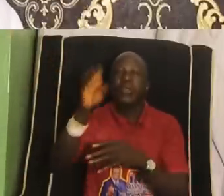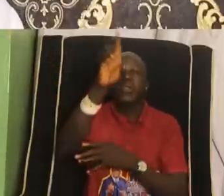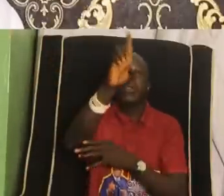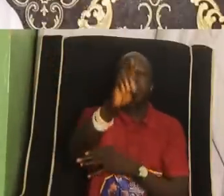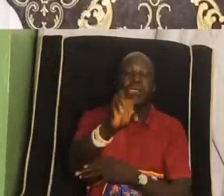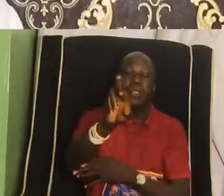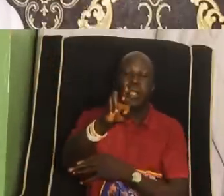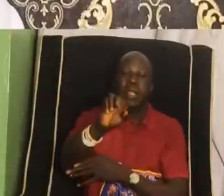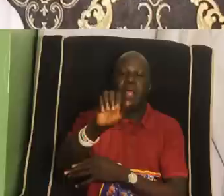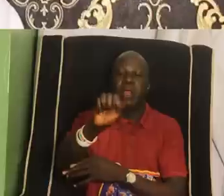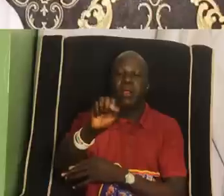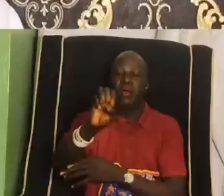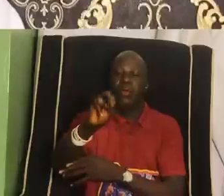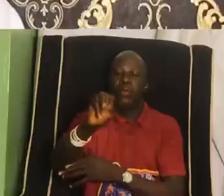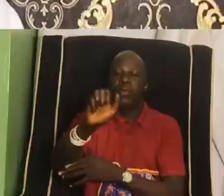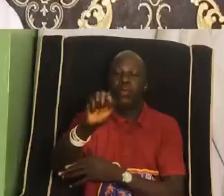Mustafa at